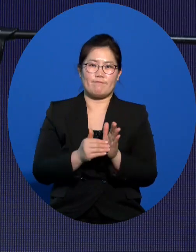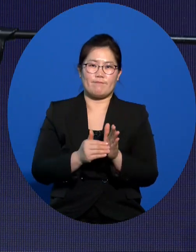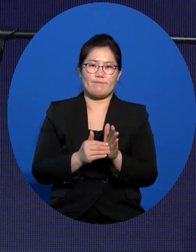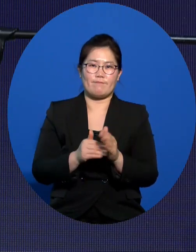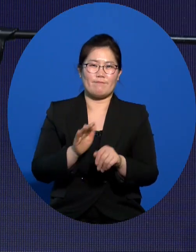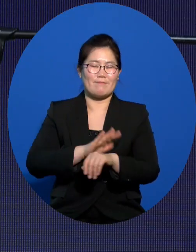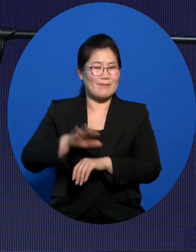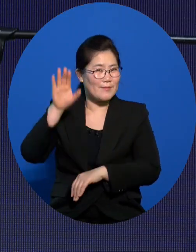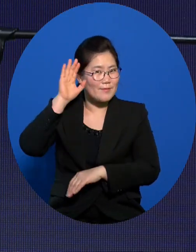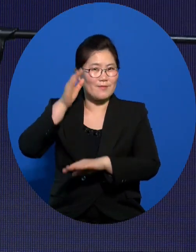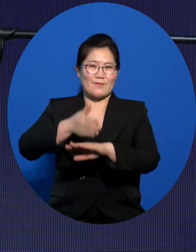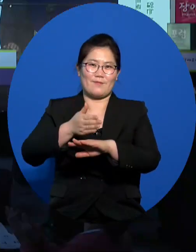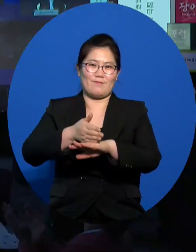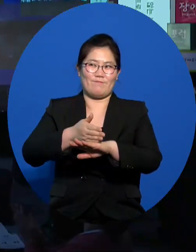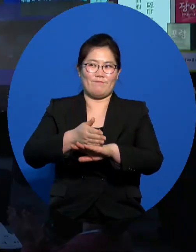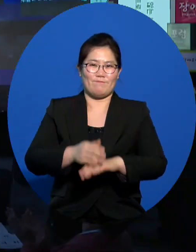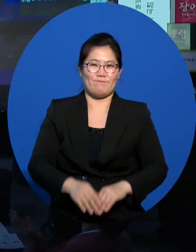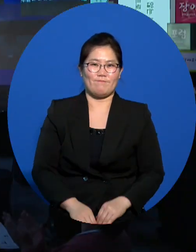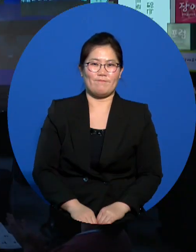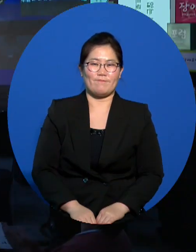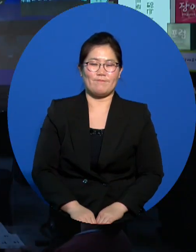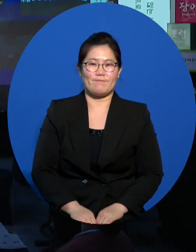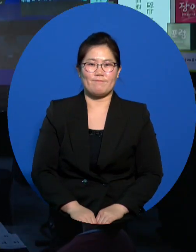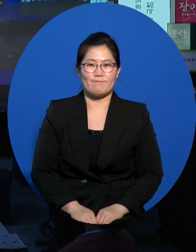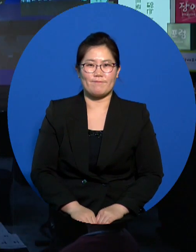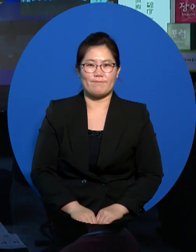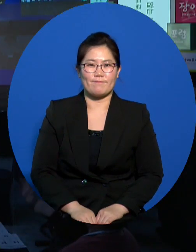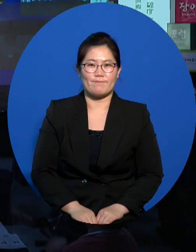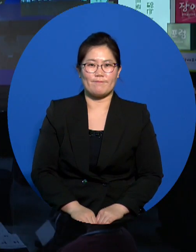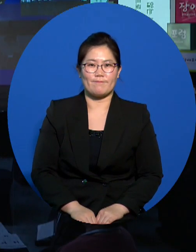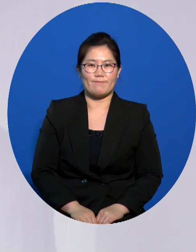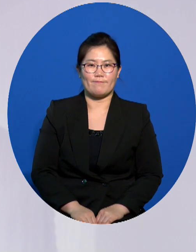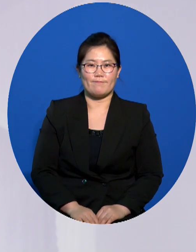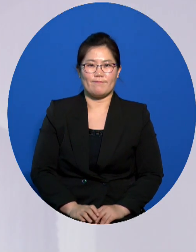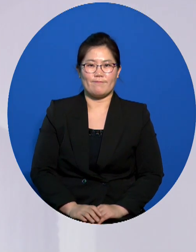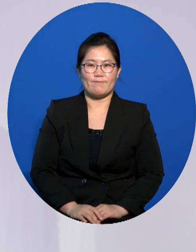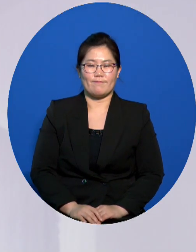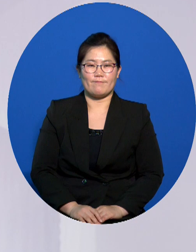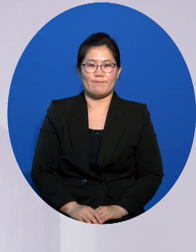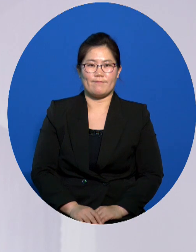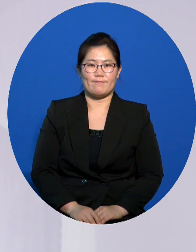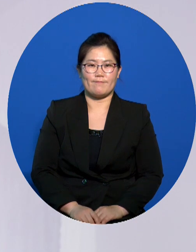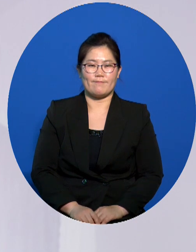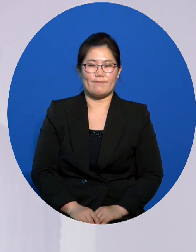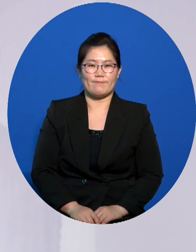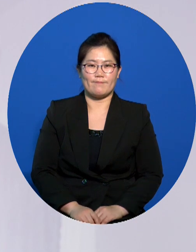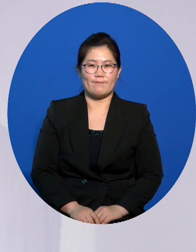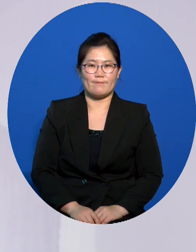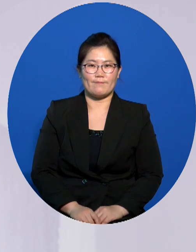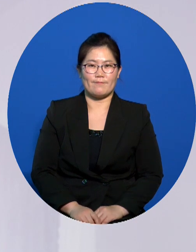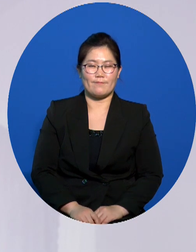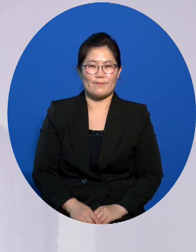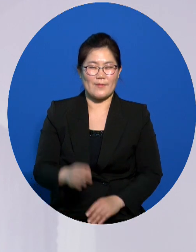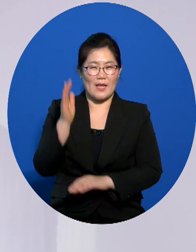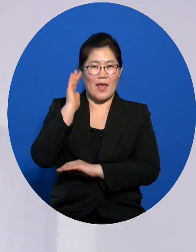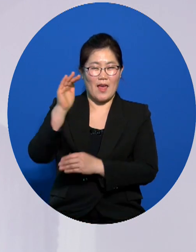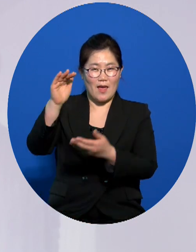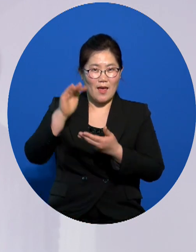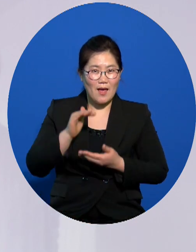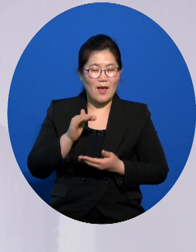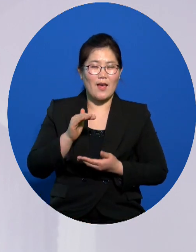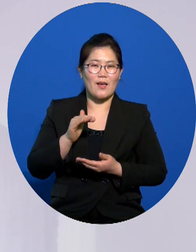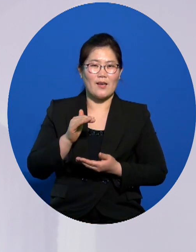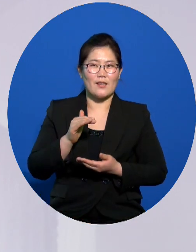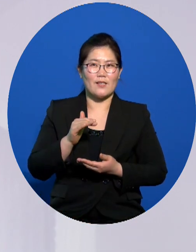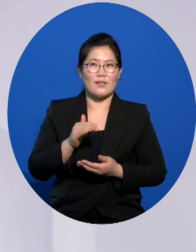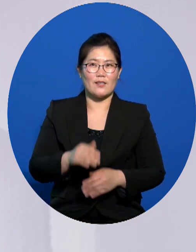So with this, I would like to conclude my remarks. Thank you very much for your attention. Yes, thank you very much.